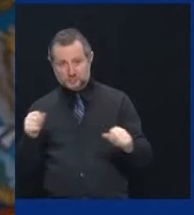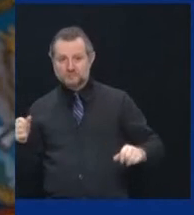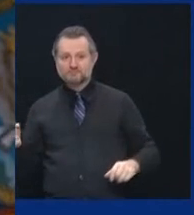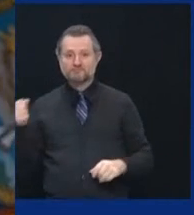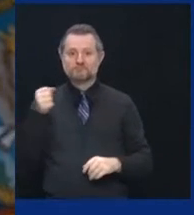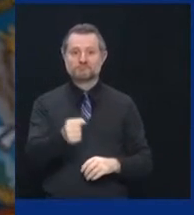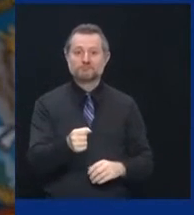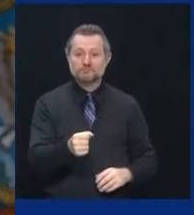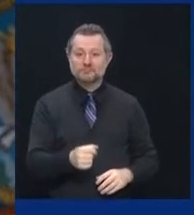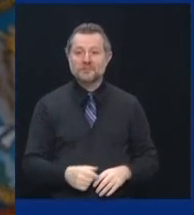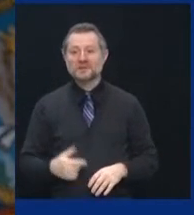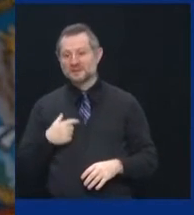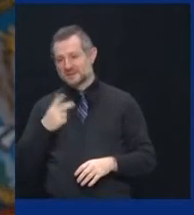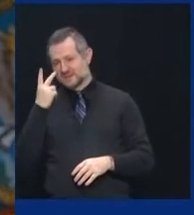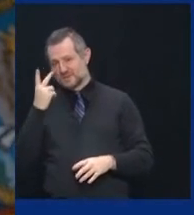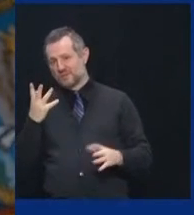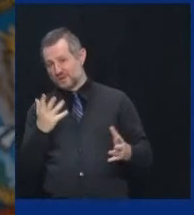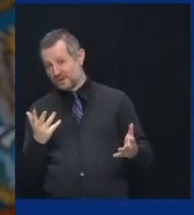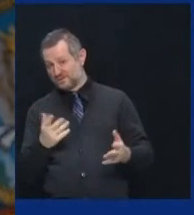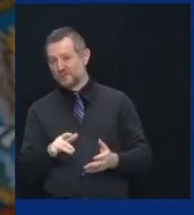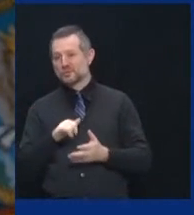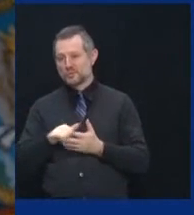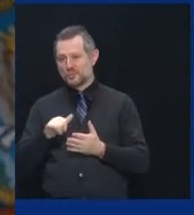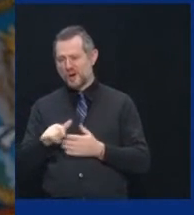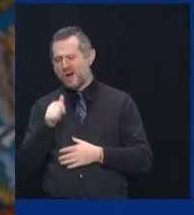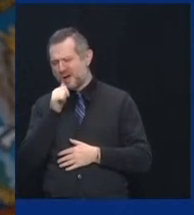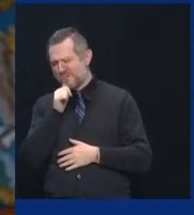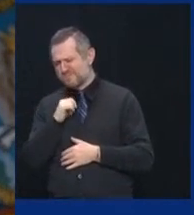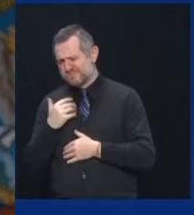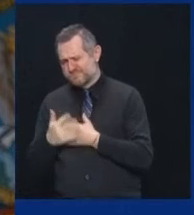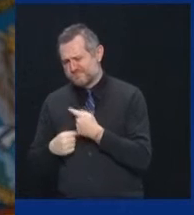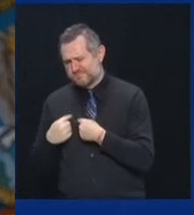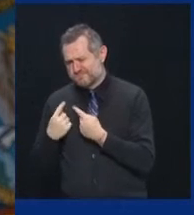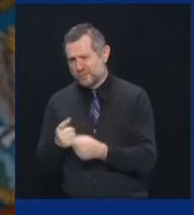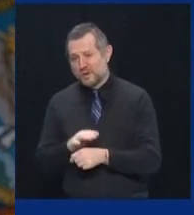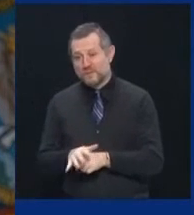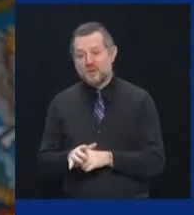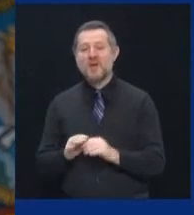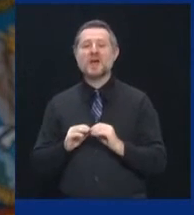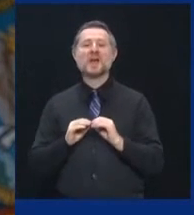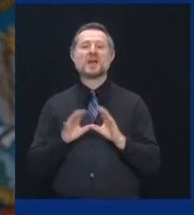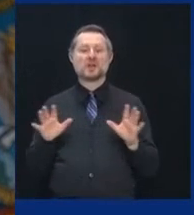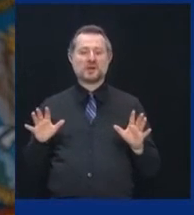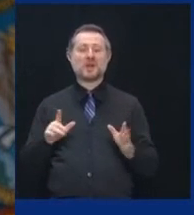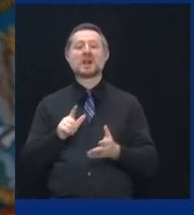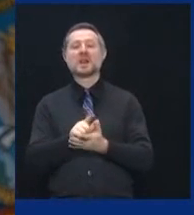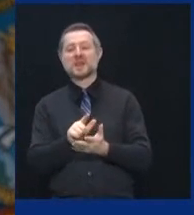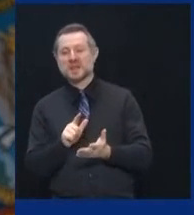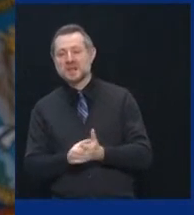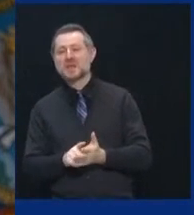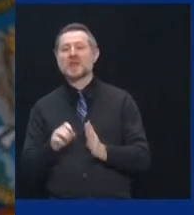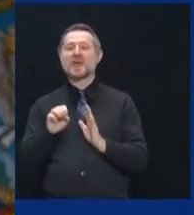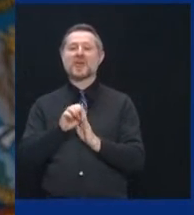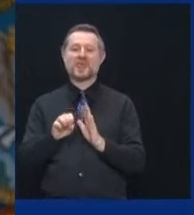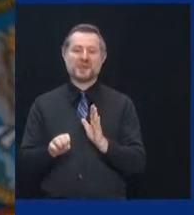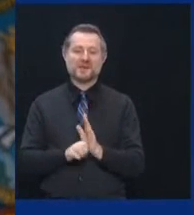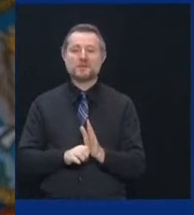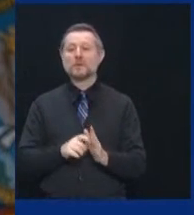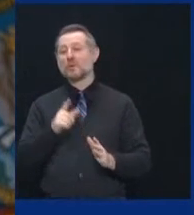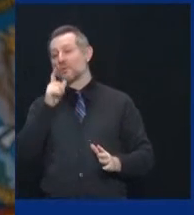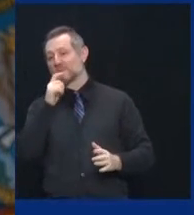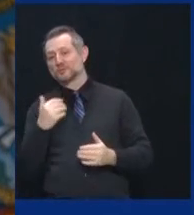against the fact that New York's damage from COVID is clearly, legally, and ethically Washington's